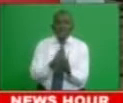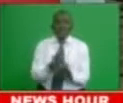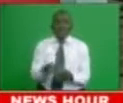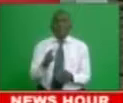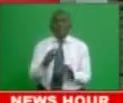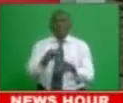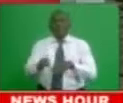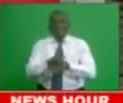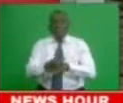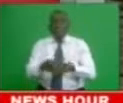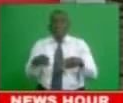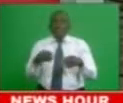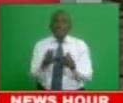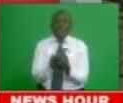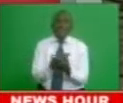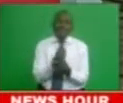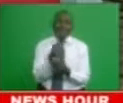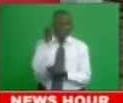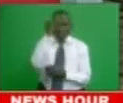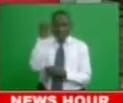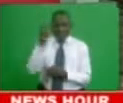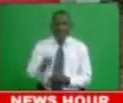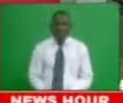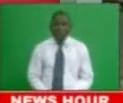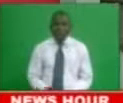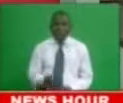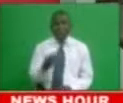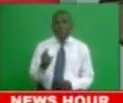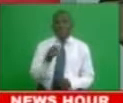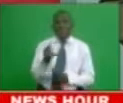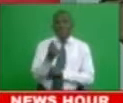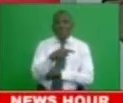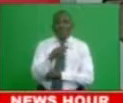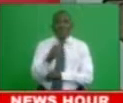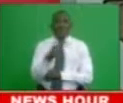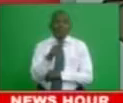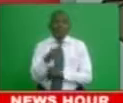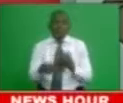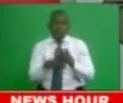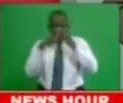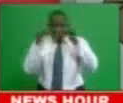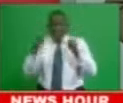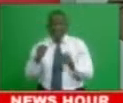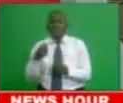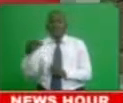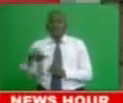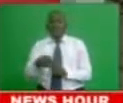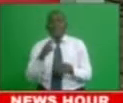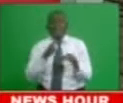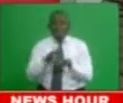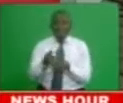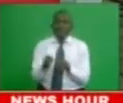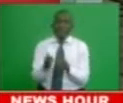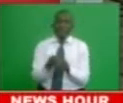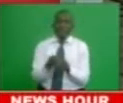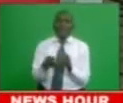trade and investment between Ghana and Italy. On Wednesday, Vice President Emisa Arthur told the delegation at a meeting